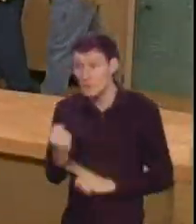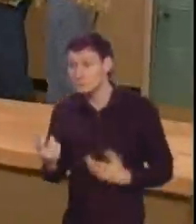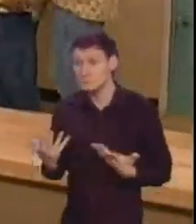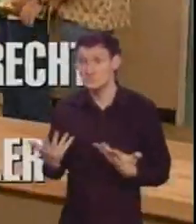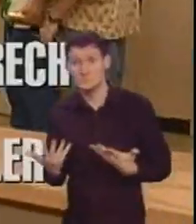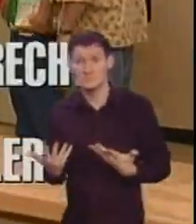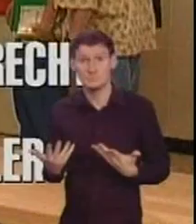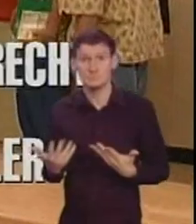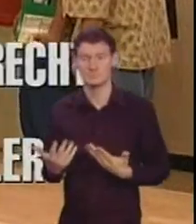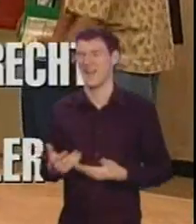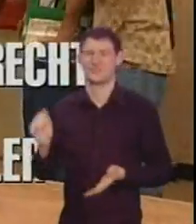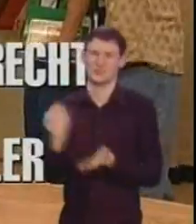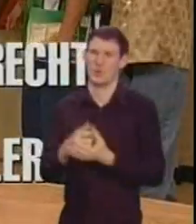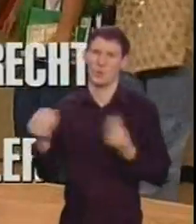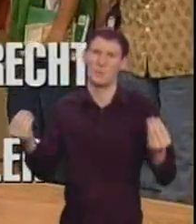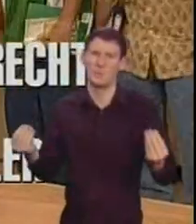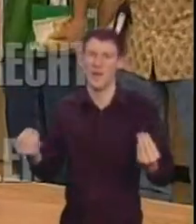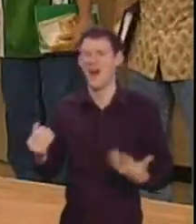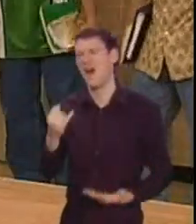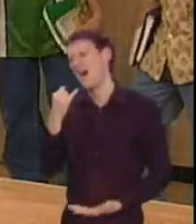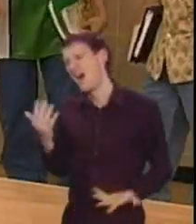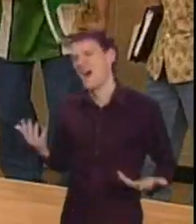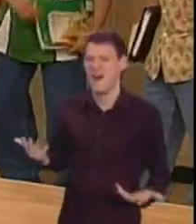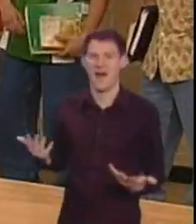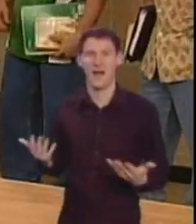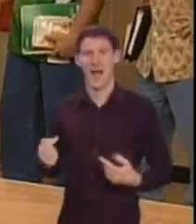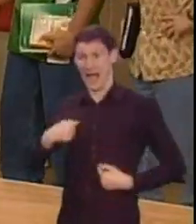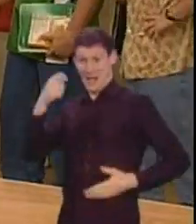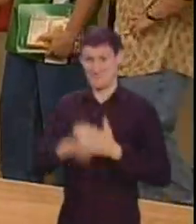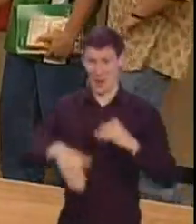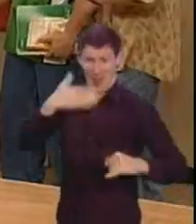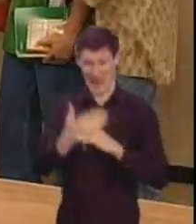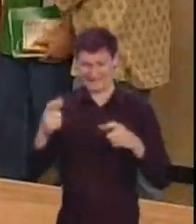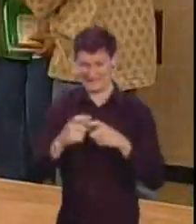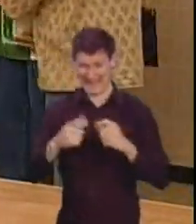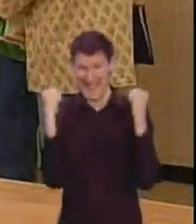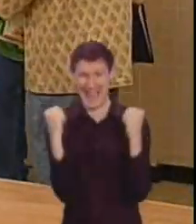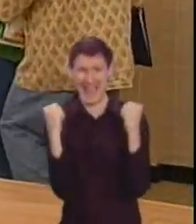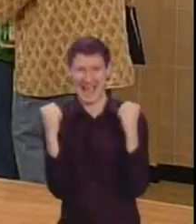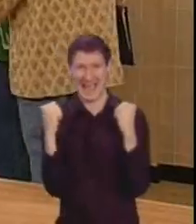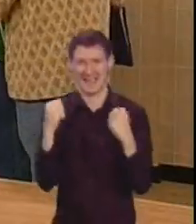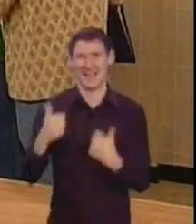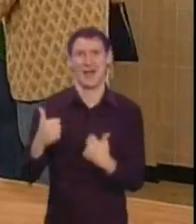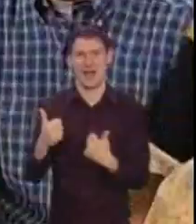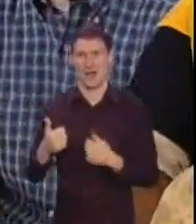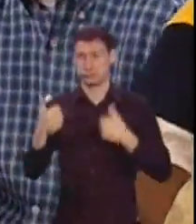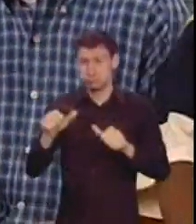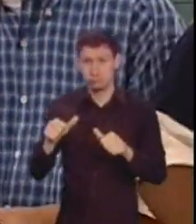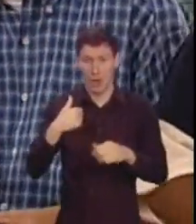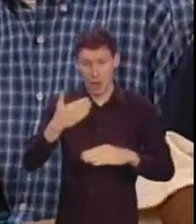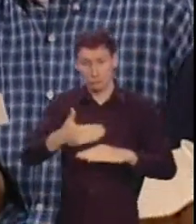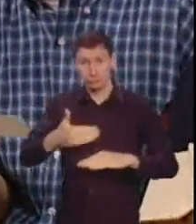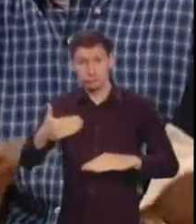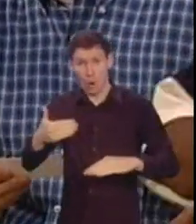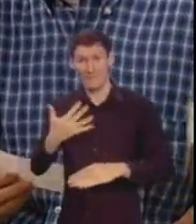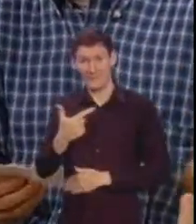Pacer tickets? It was sold out. Oh, no. Oh, oh man. Because I bought the last one. Yes. Oh, yeah. This is the greatest. Oh,